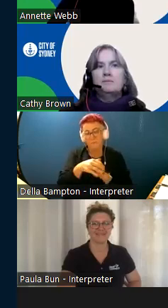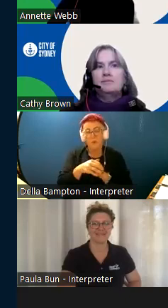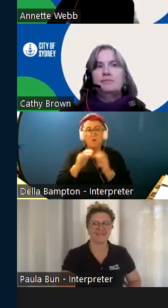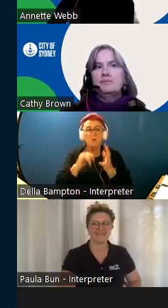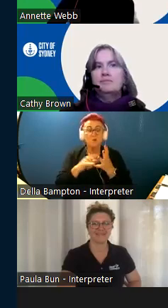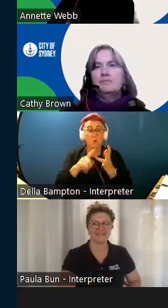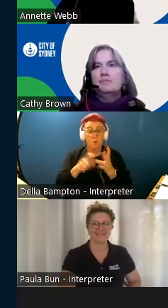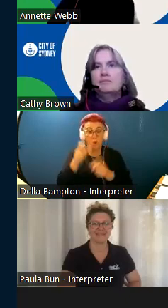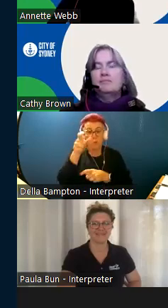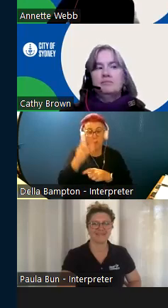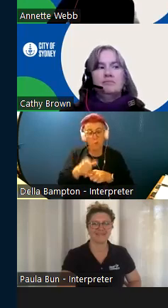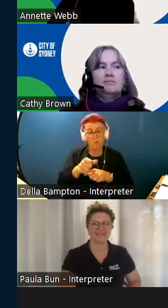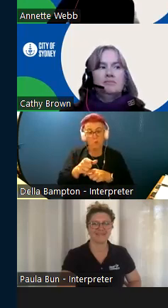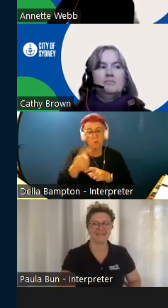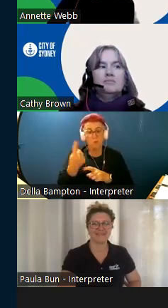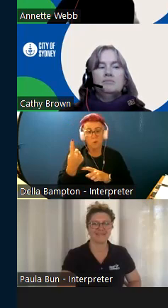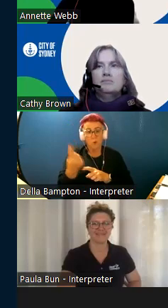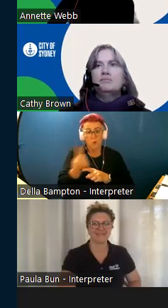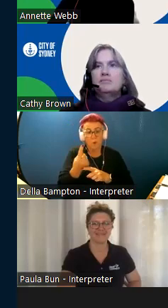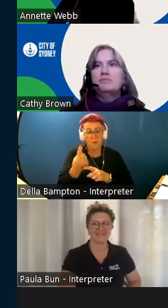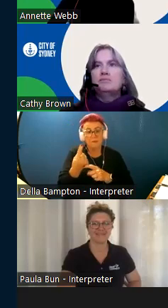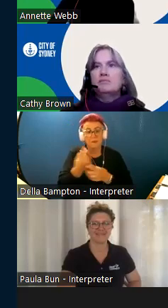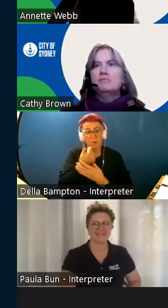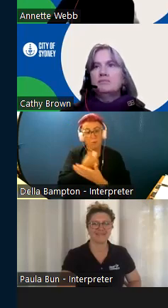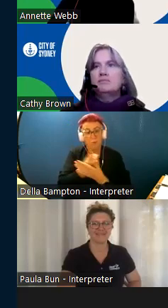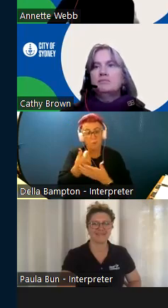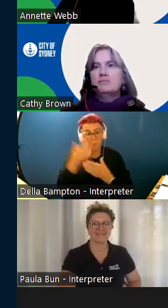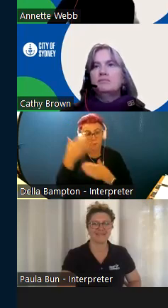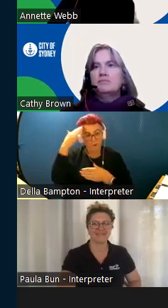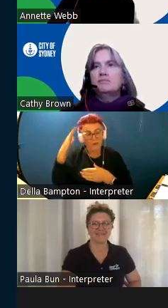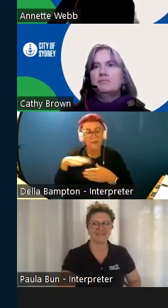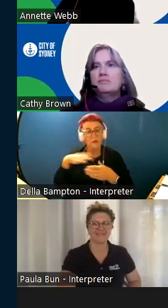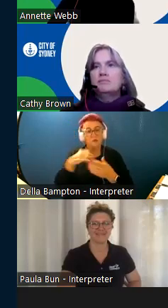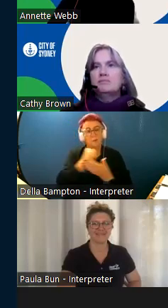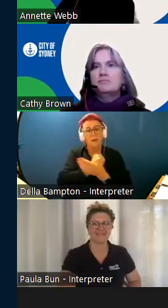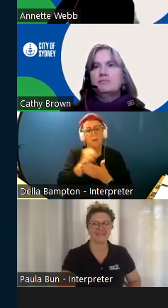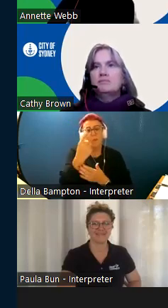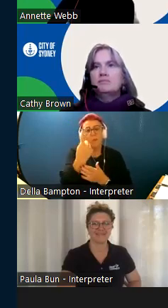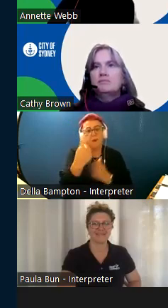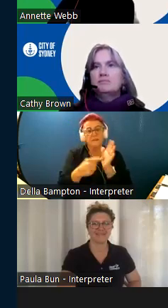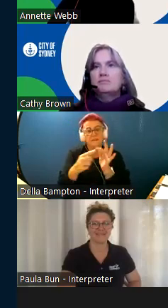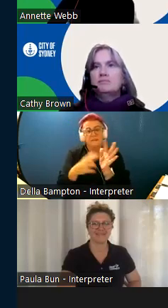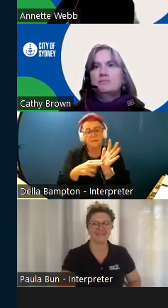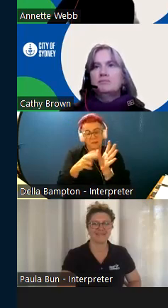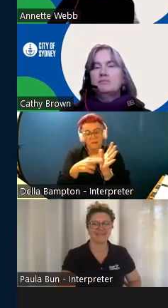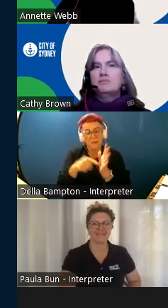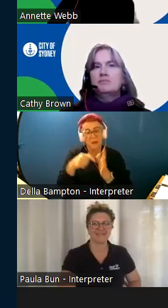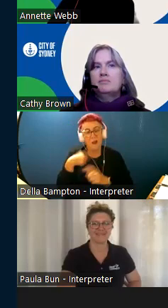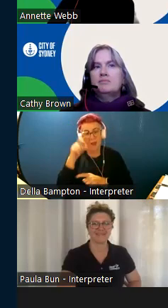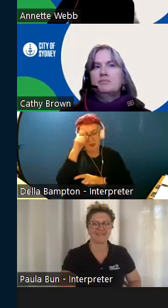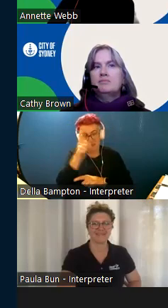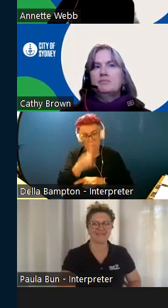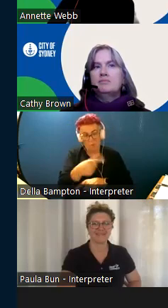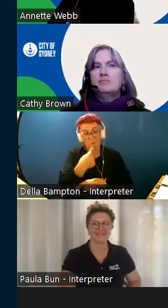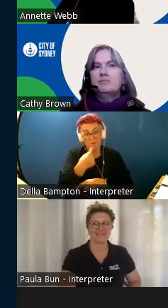So the person who is the permanent resident would need to be the head tenant. But I understand what you're saying. Is it,